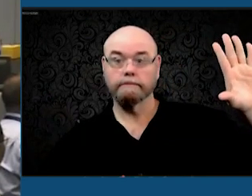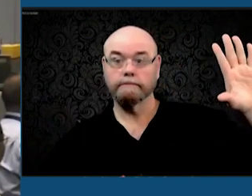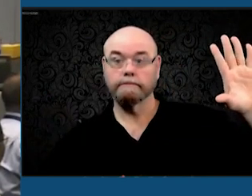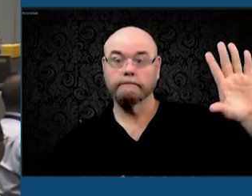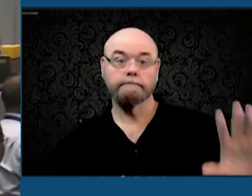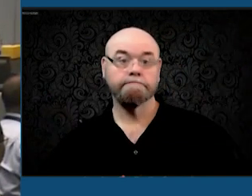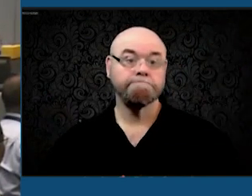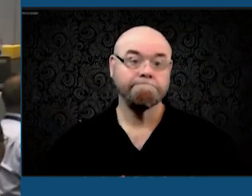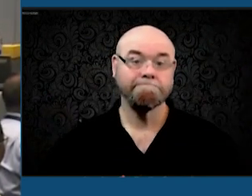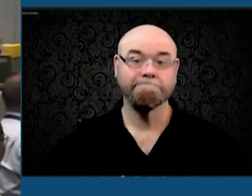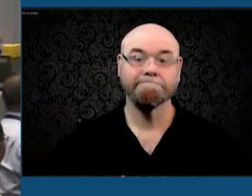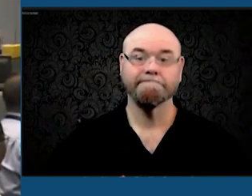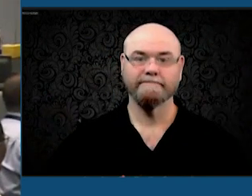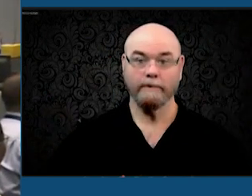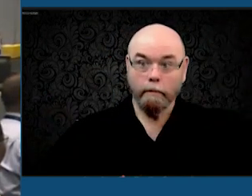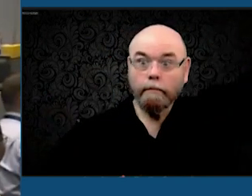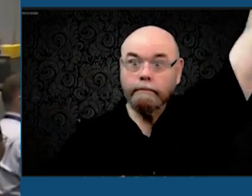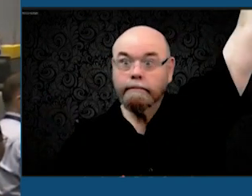Okay, you can raise your hands a little higher.